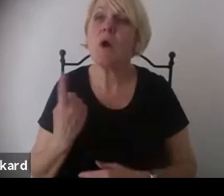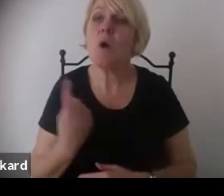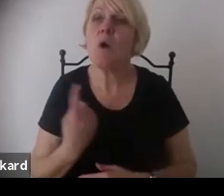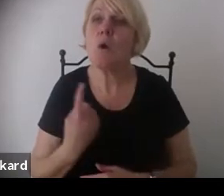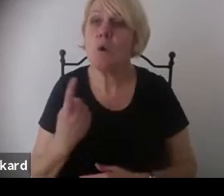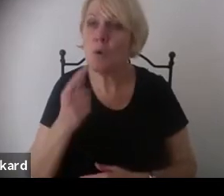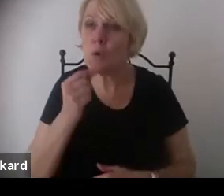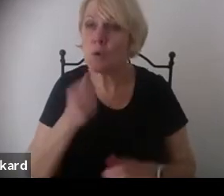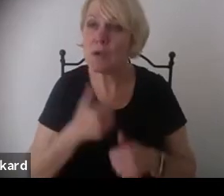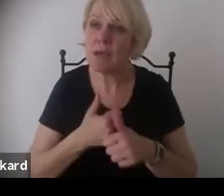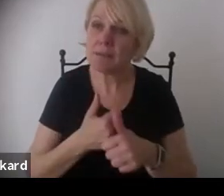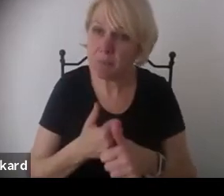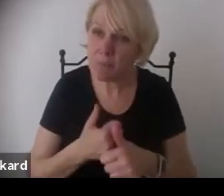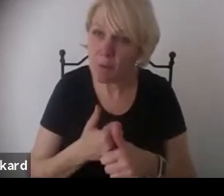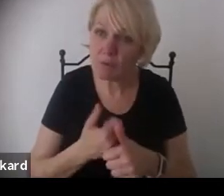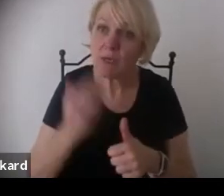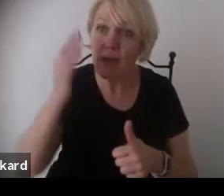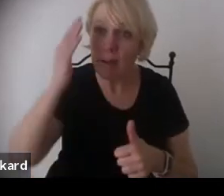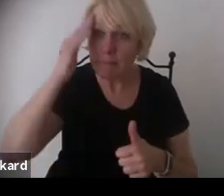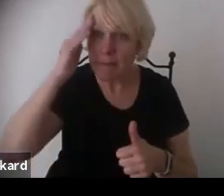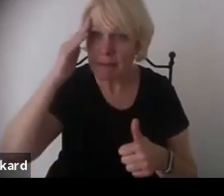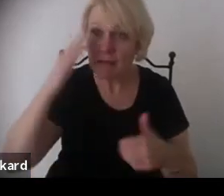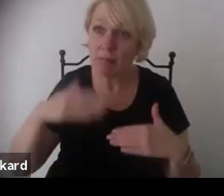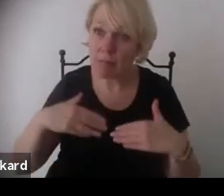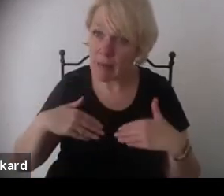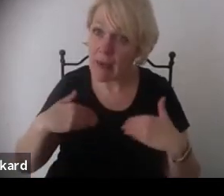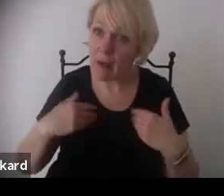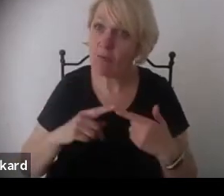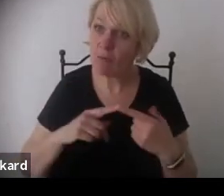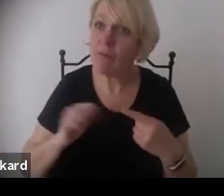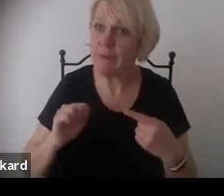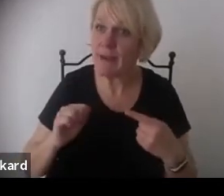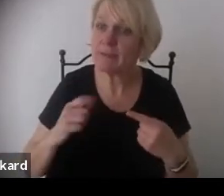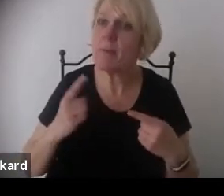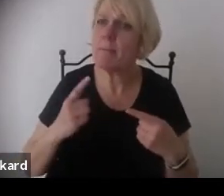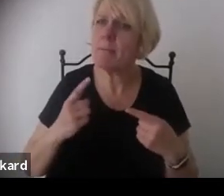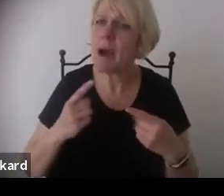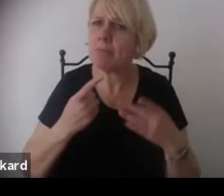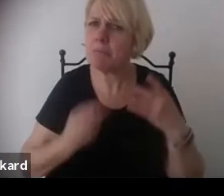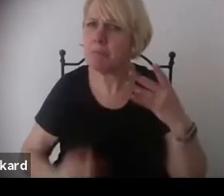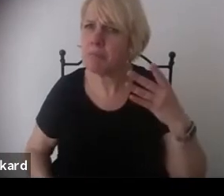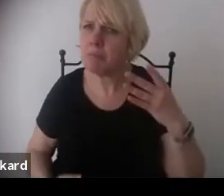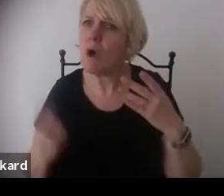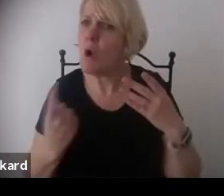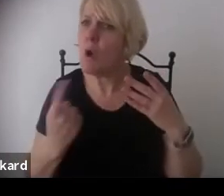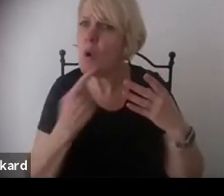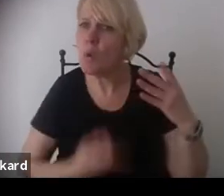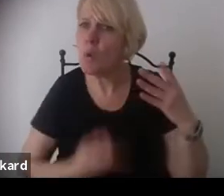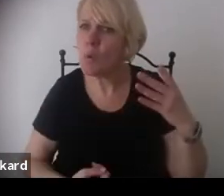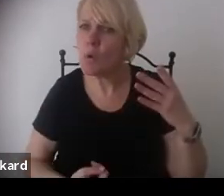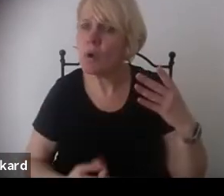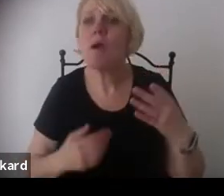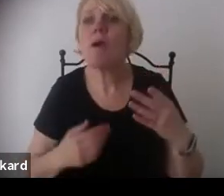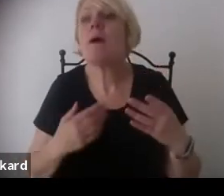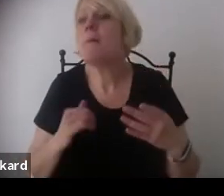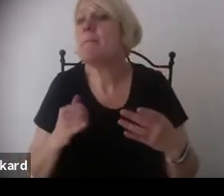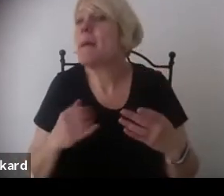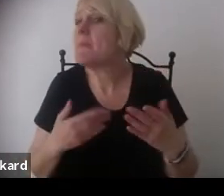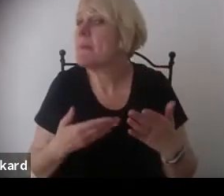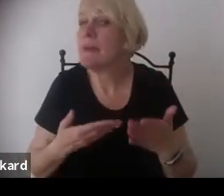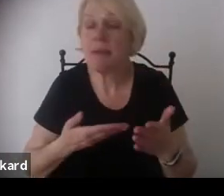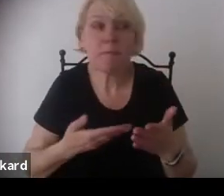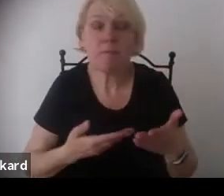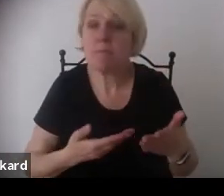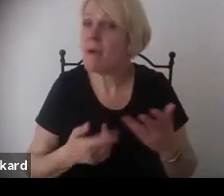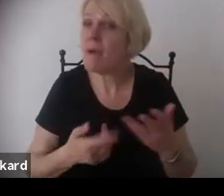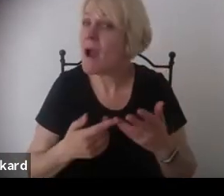we kind of can support and help. And I know certainly from Healthwatch, we'll maybe look at if we can provide further information